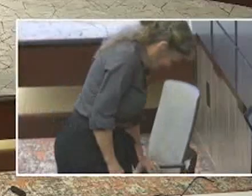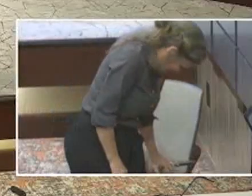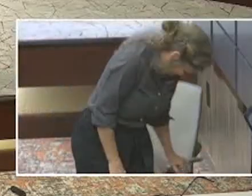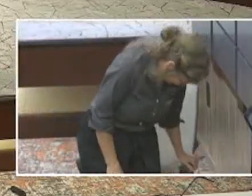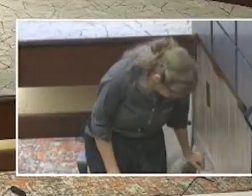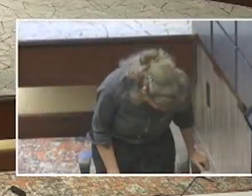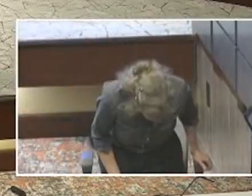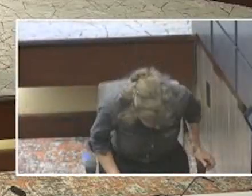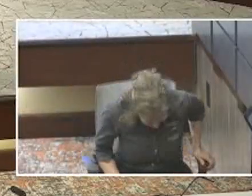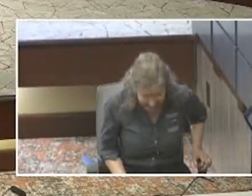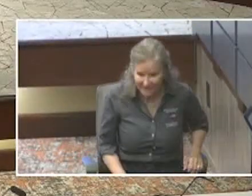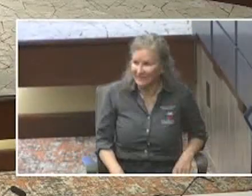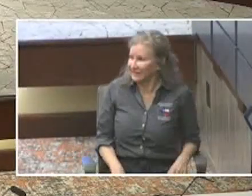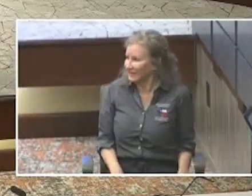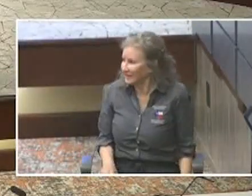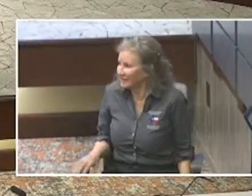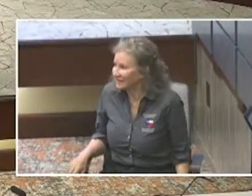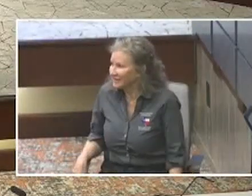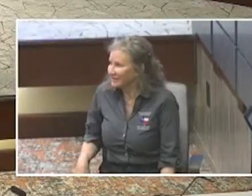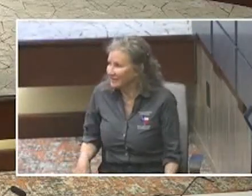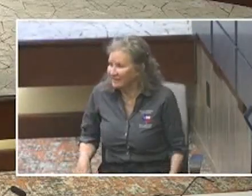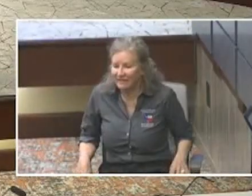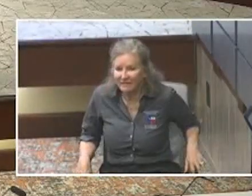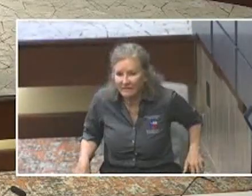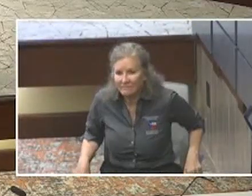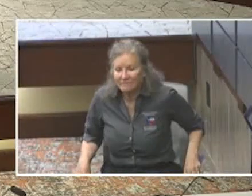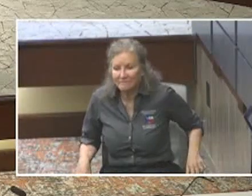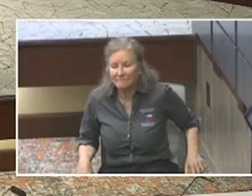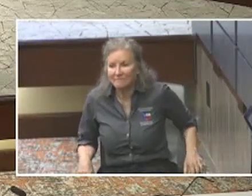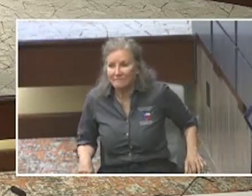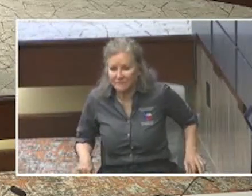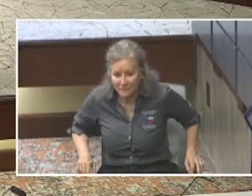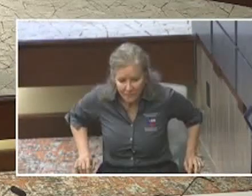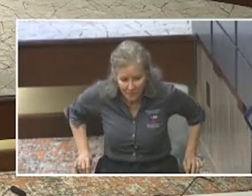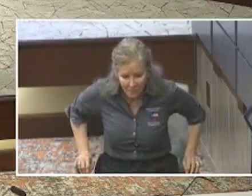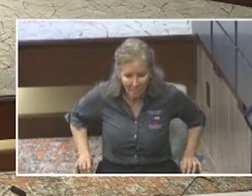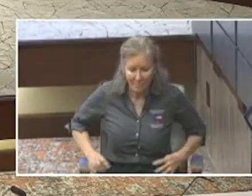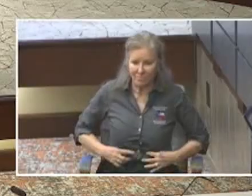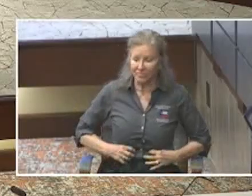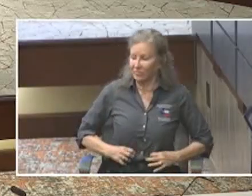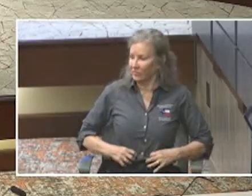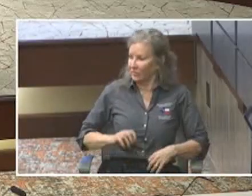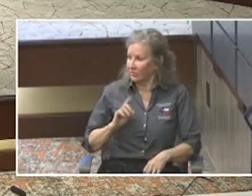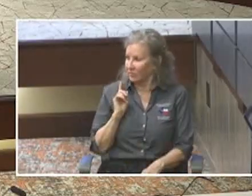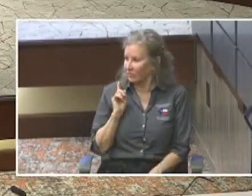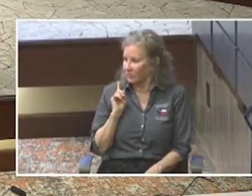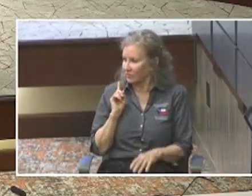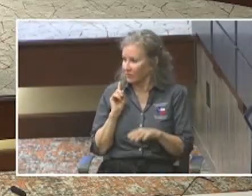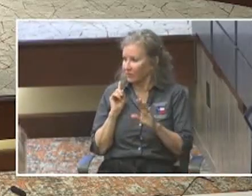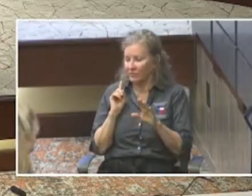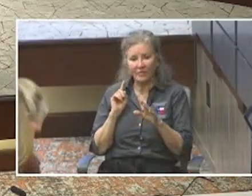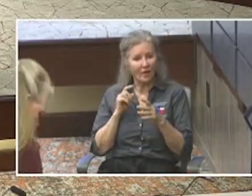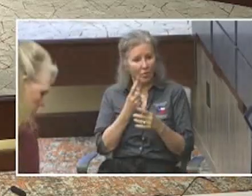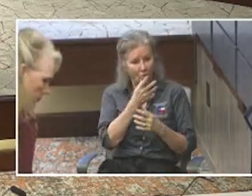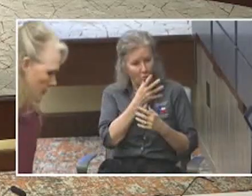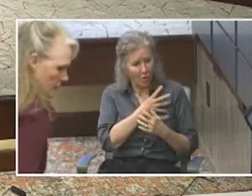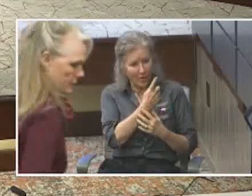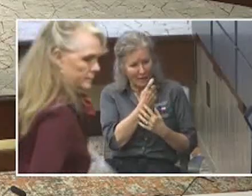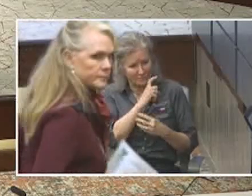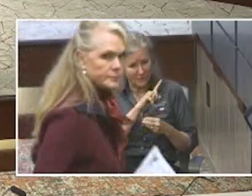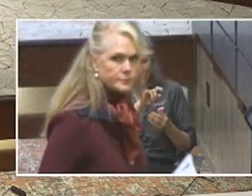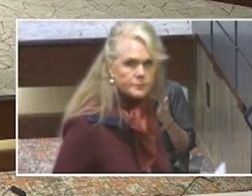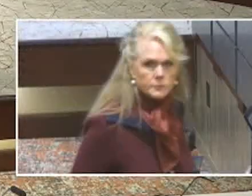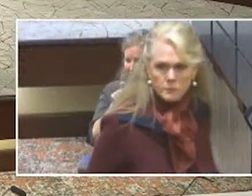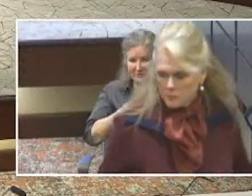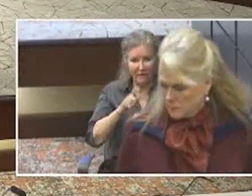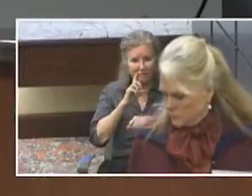jokes here, but I am excited. Nora keeps asking when the park will be done, and now I'm excited I can show her this spreadsheet on the timeline and let her